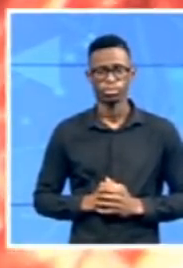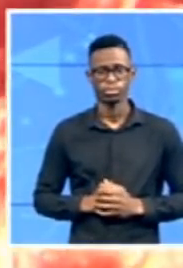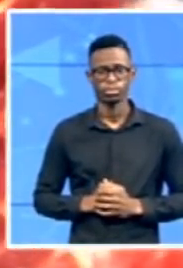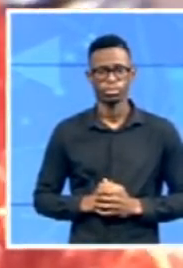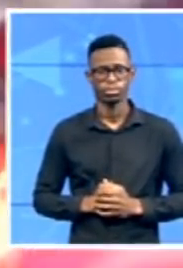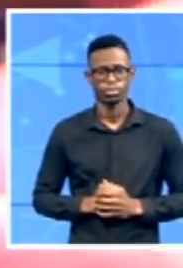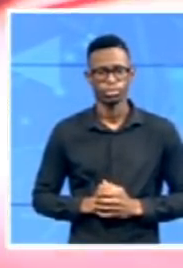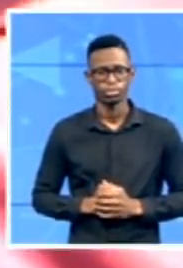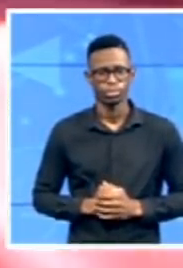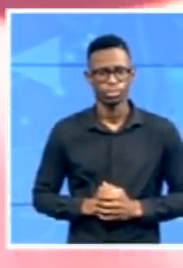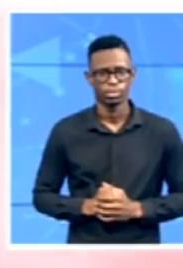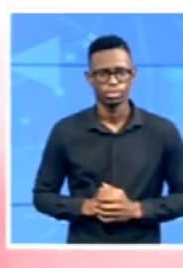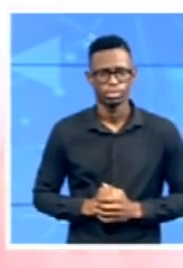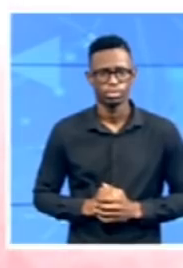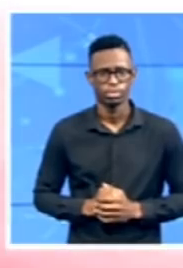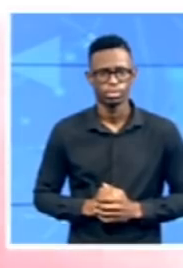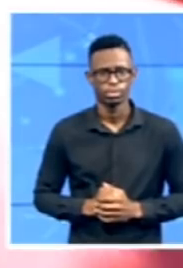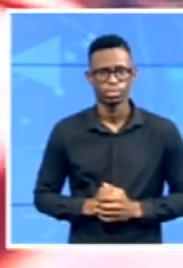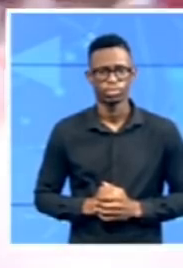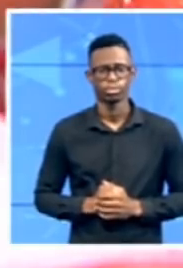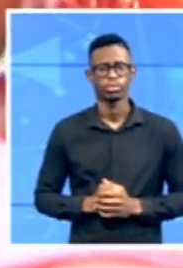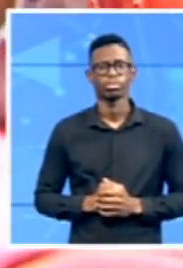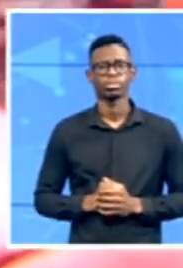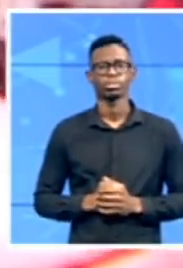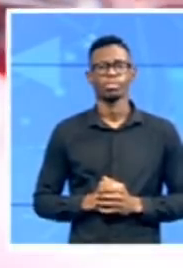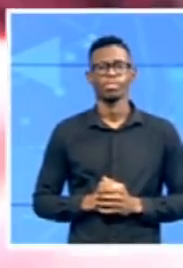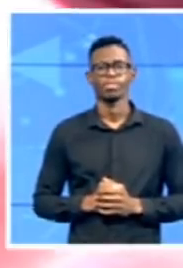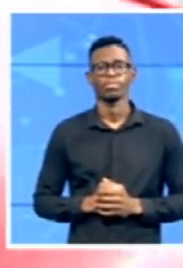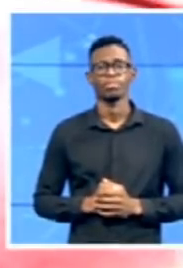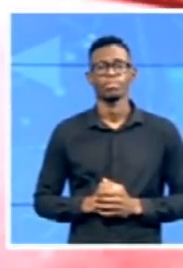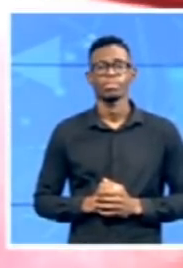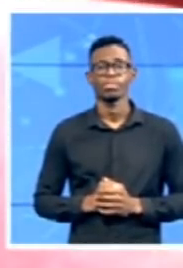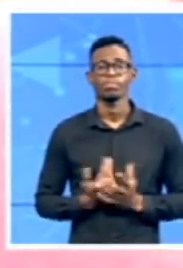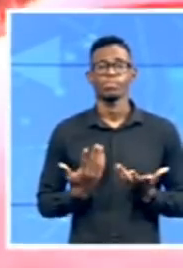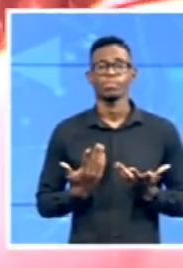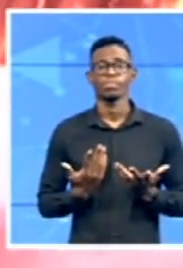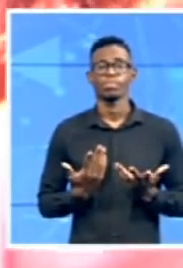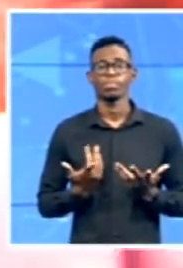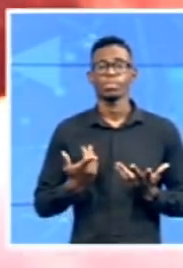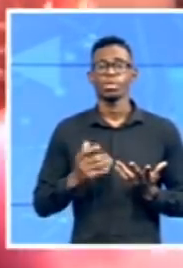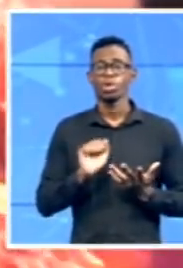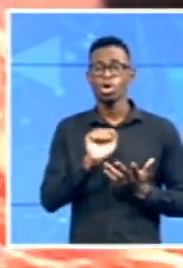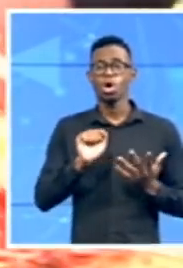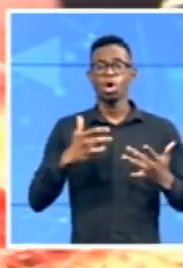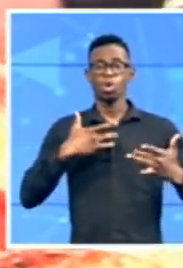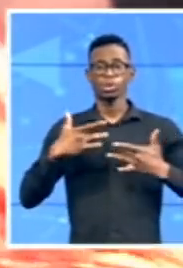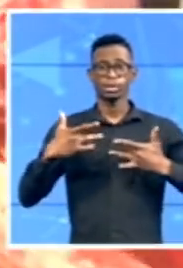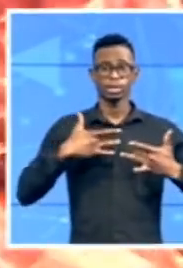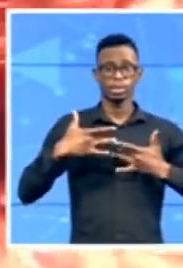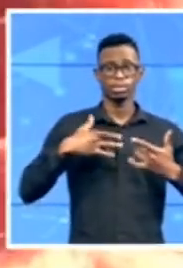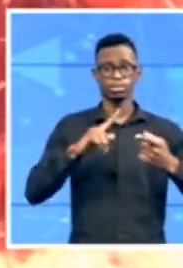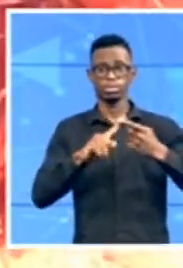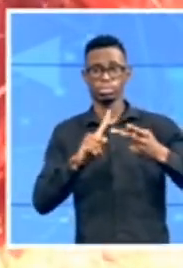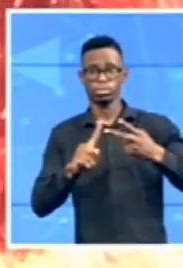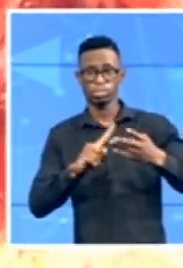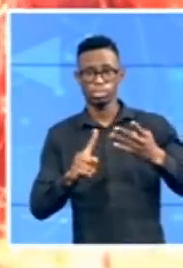We can't, while we are addressing your concerns, you start to fight in front